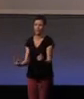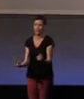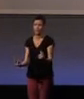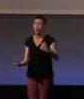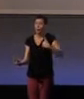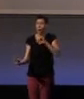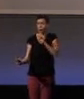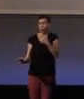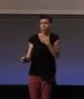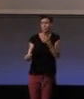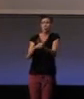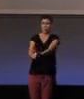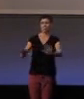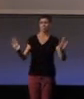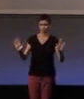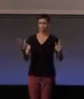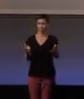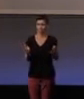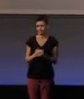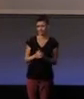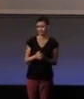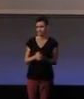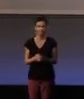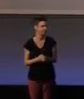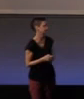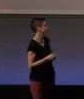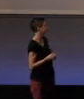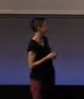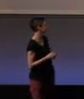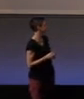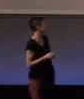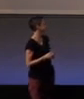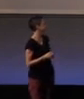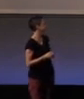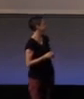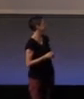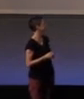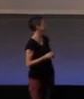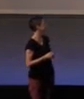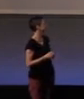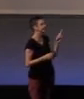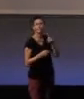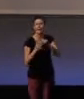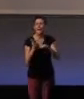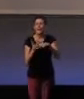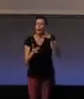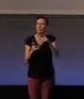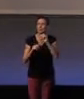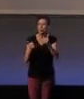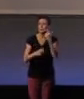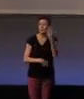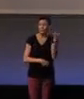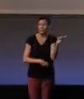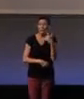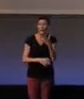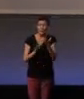will not be in the way dat ze oké thank you very much jurk eric is een speaker sowieso ze als die de oude place